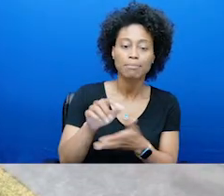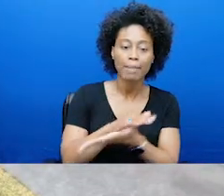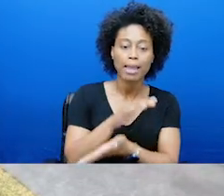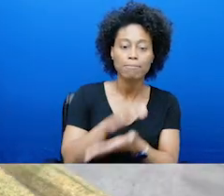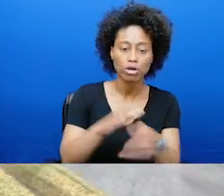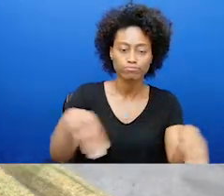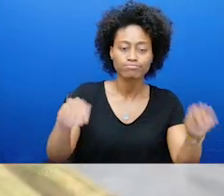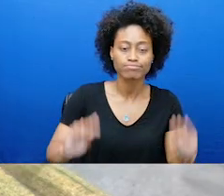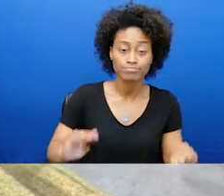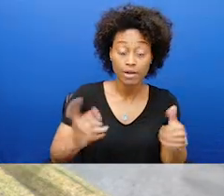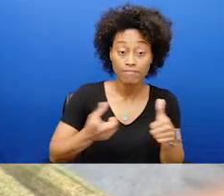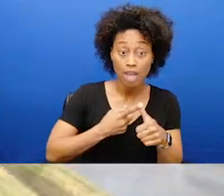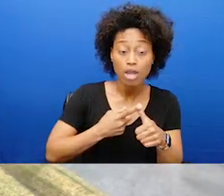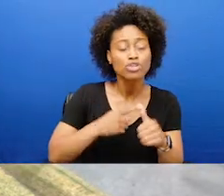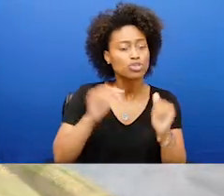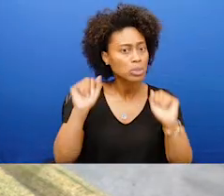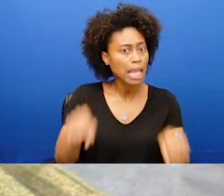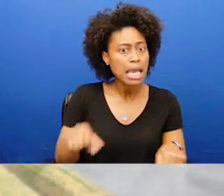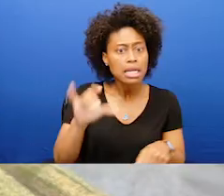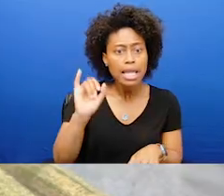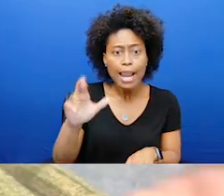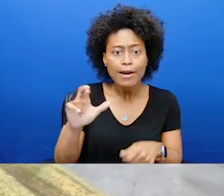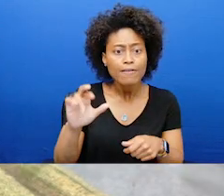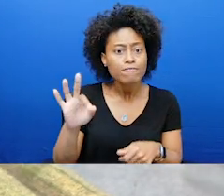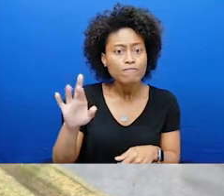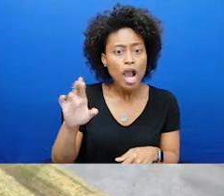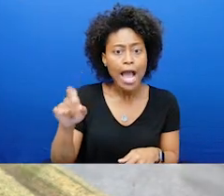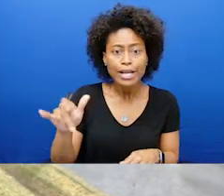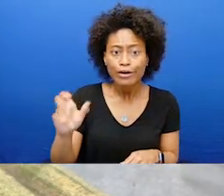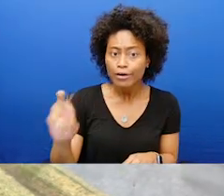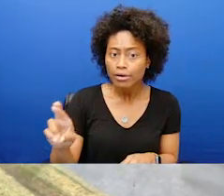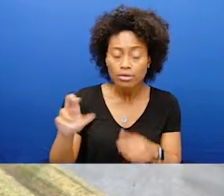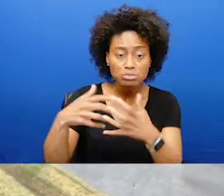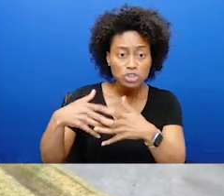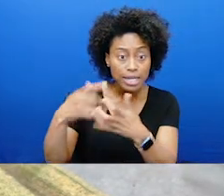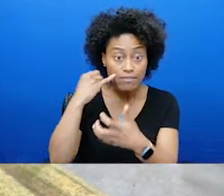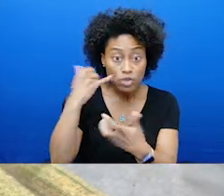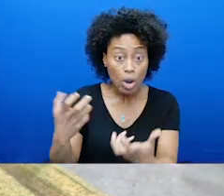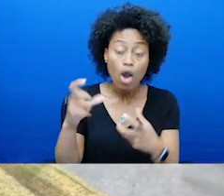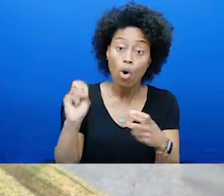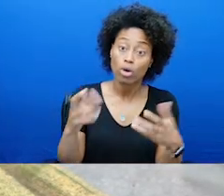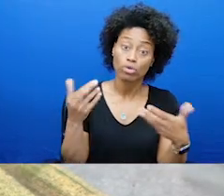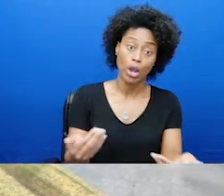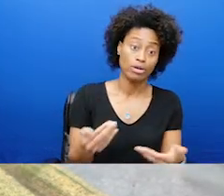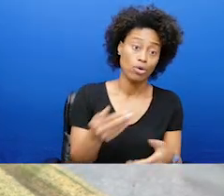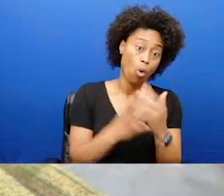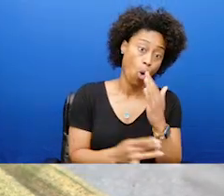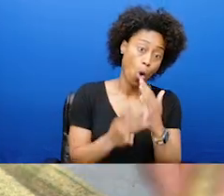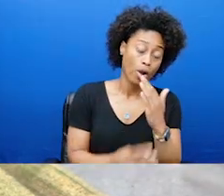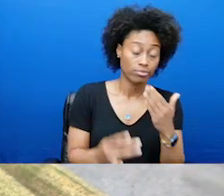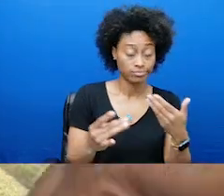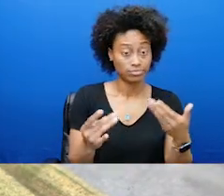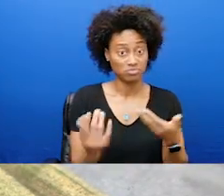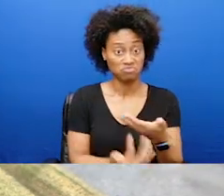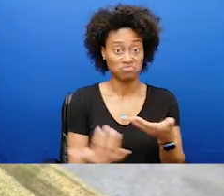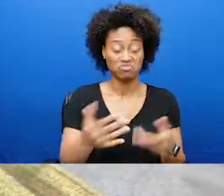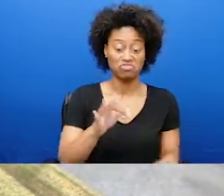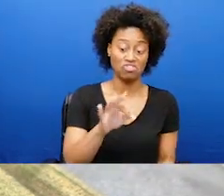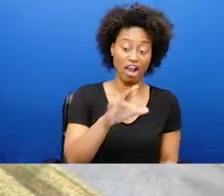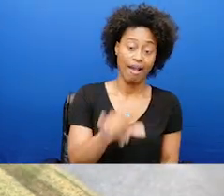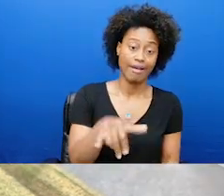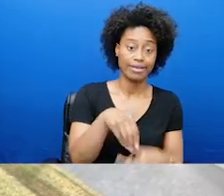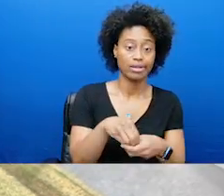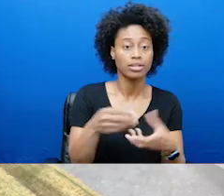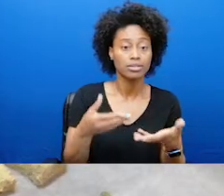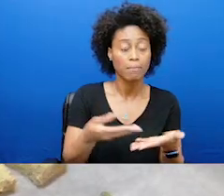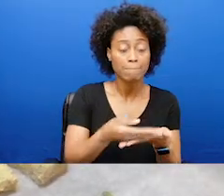fry these or fry them in a pan or deep fry them, but I wanted to go oil free, so I just went